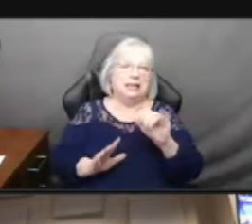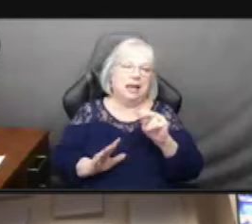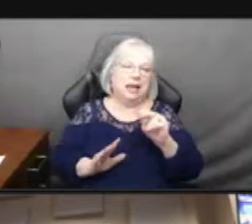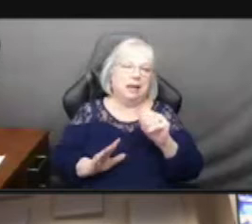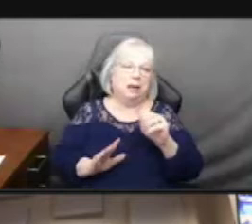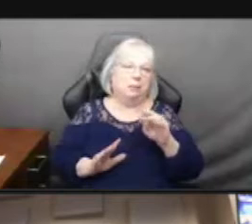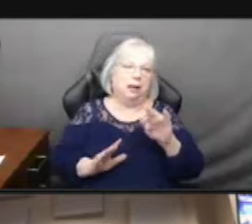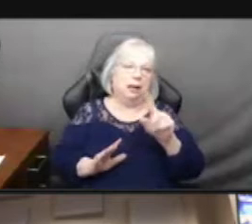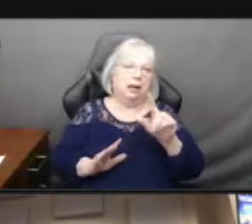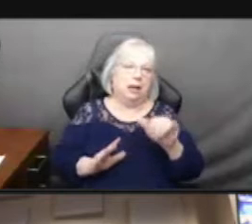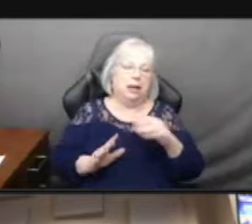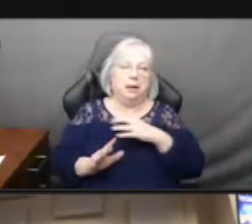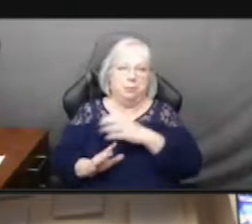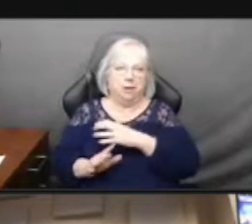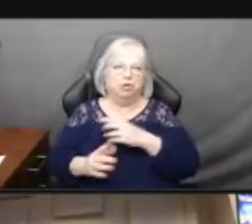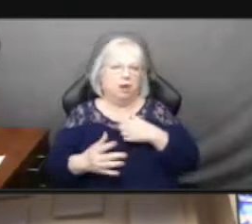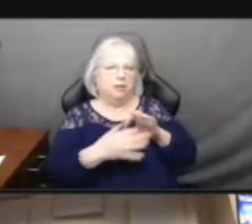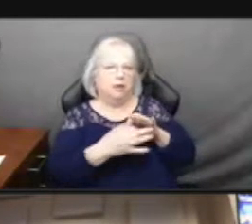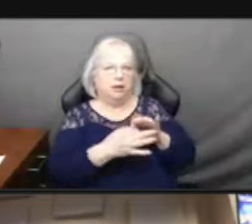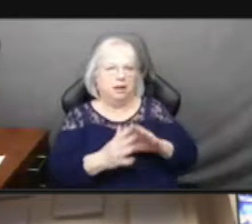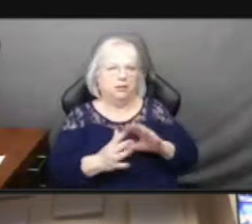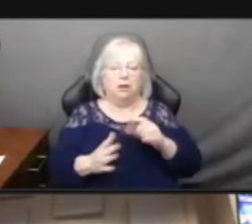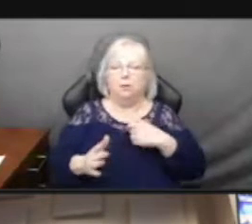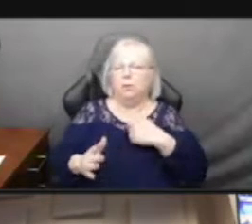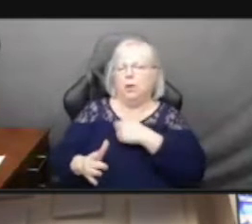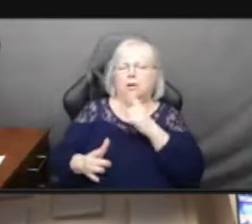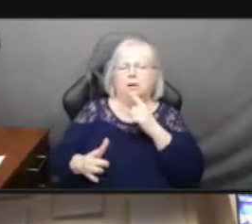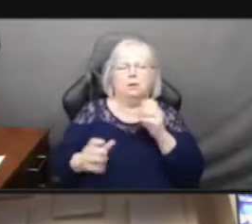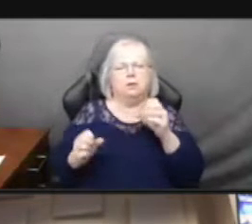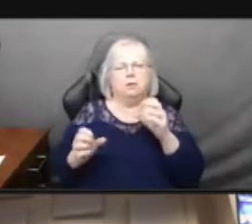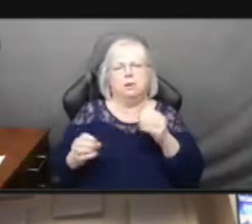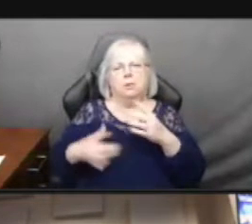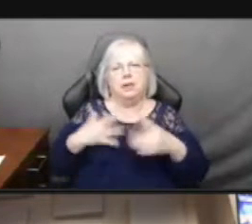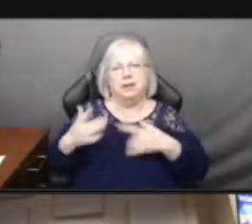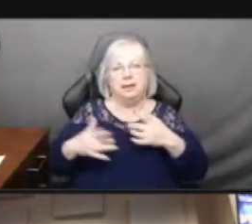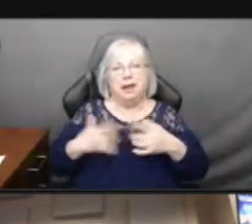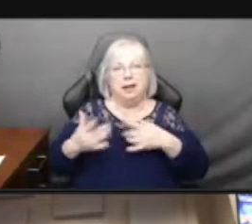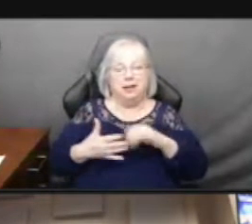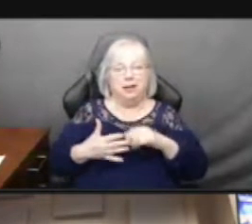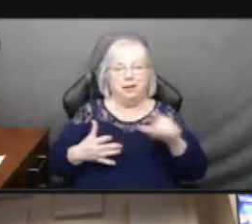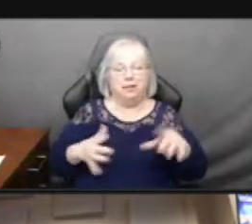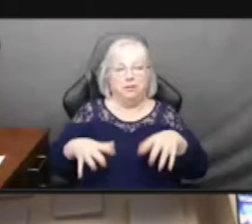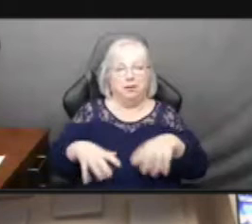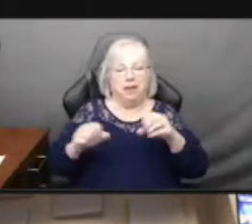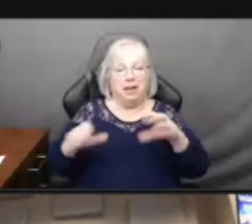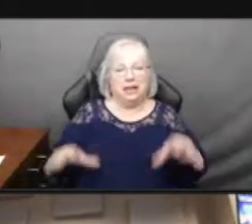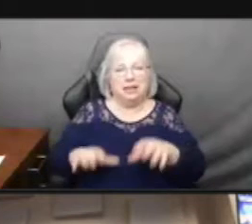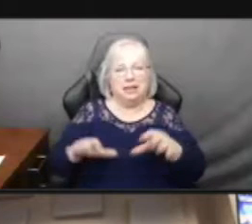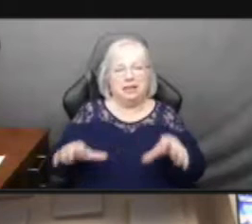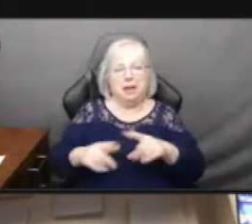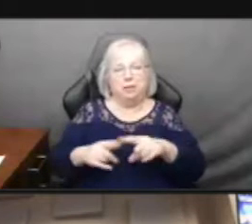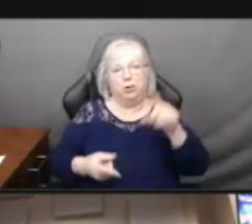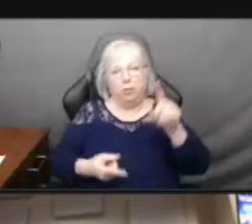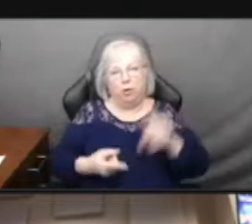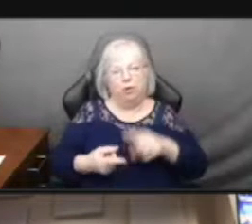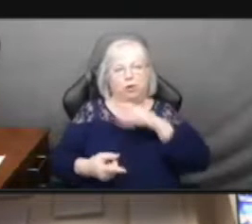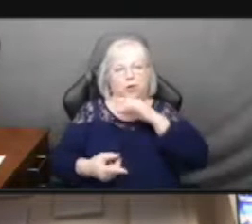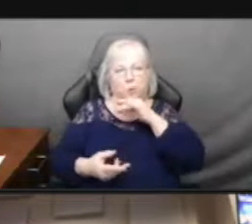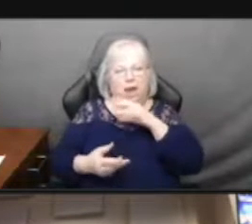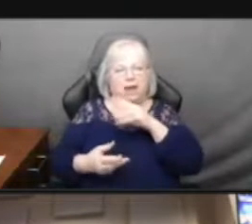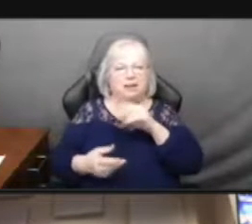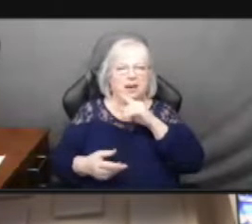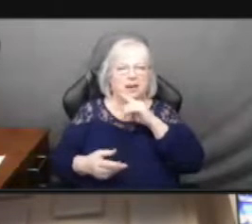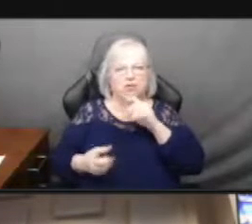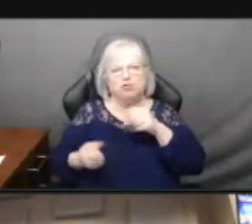the liaison to, we're so excited that you've taken these steps to reduce waste and